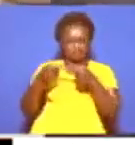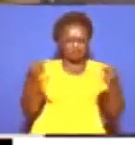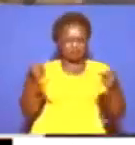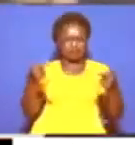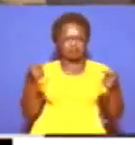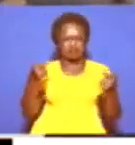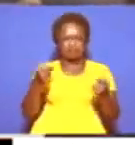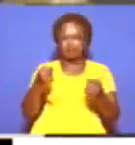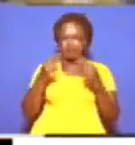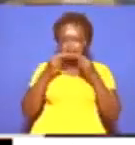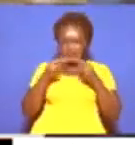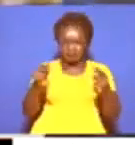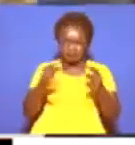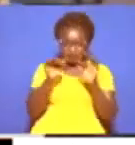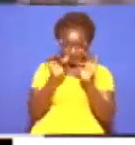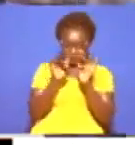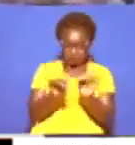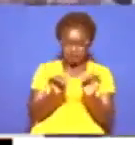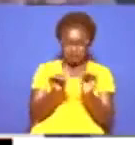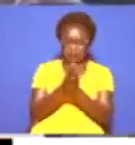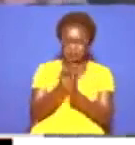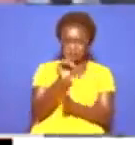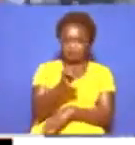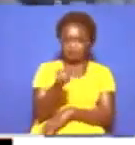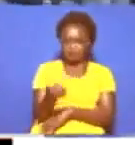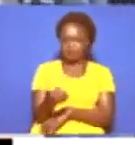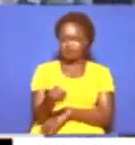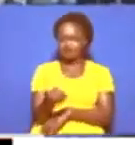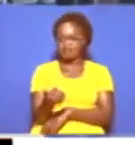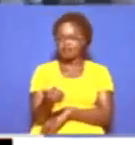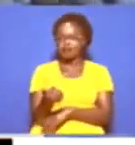foster peaceful coexistence with each other.